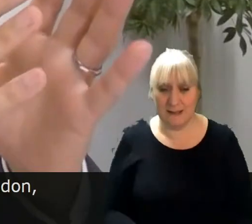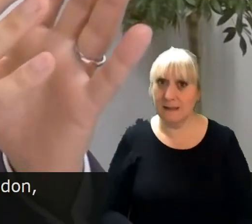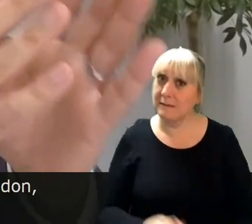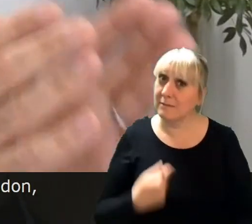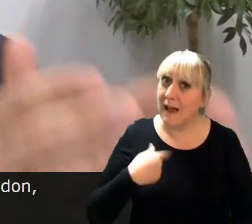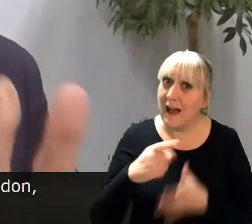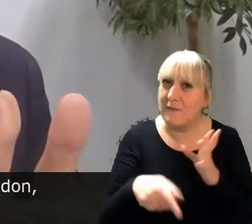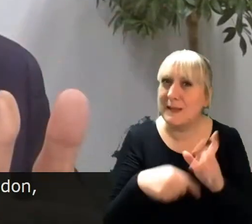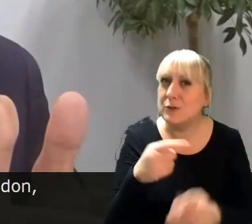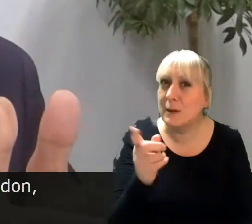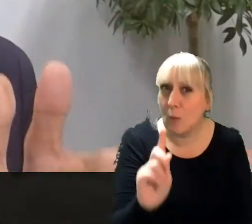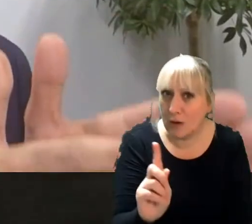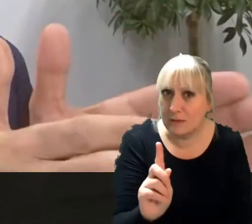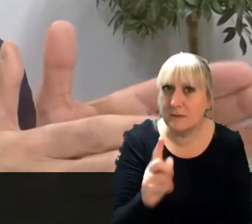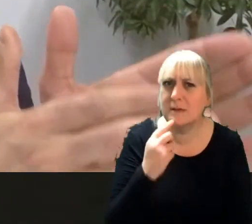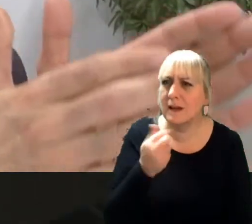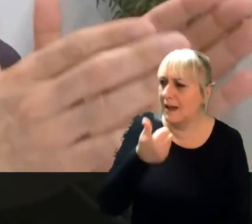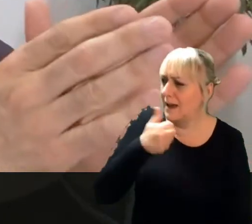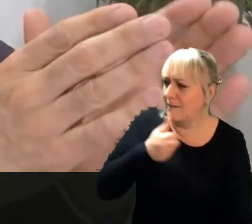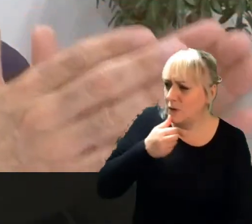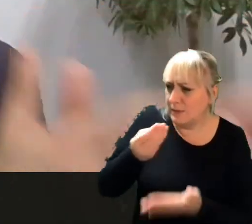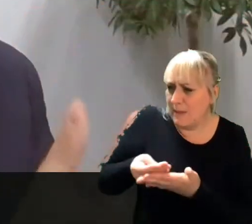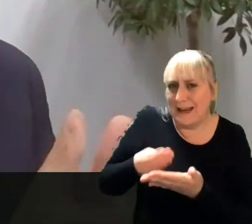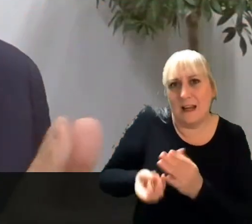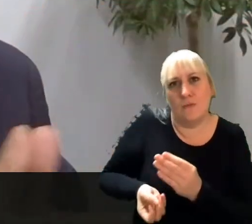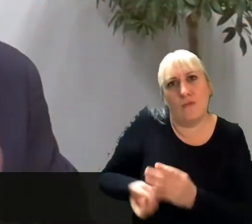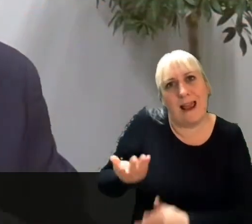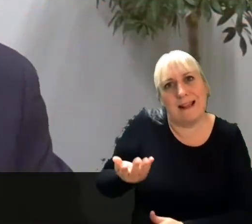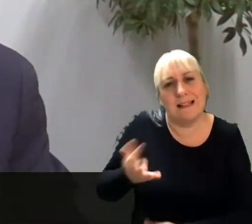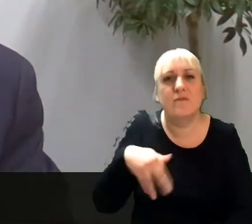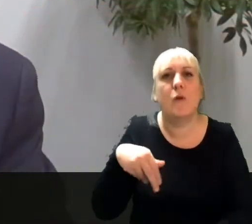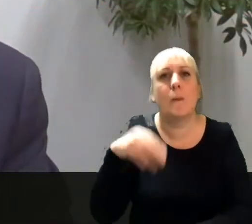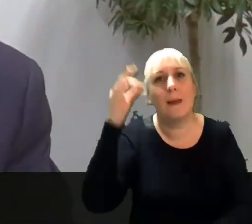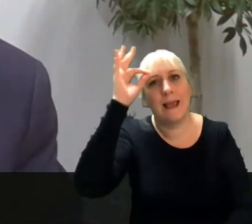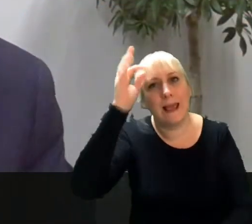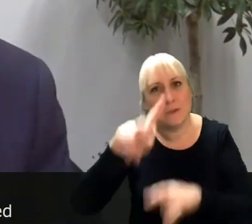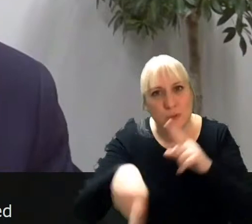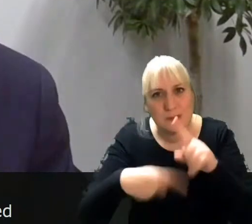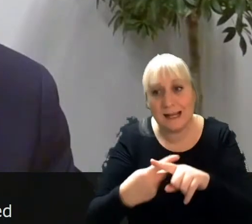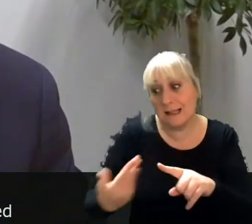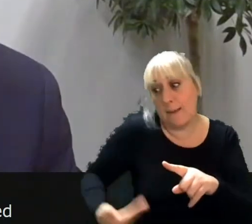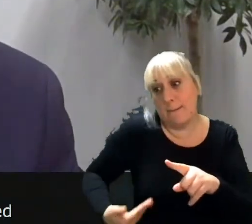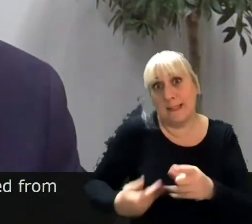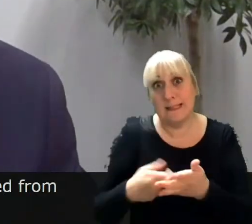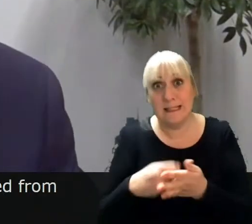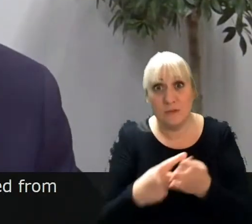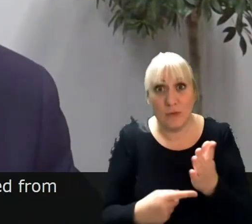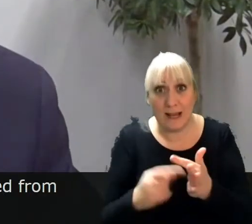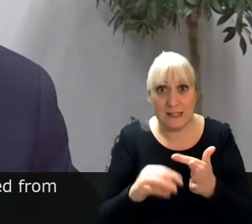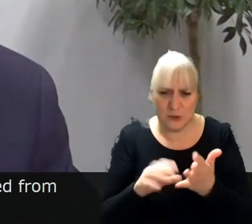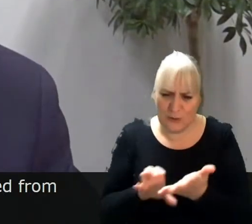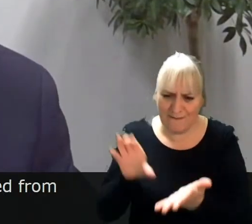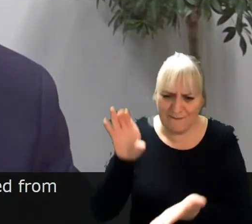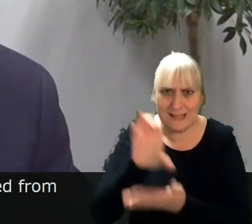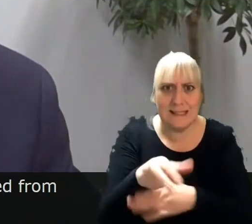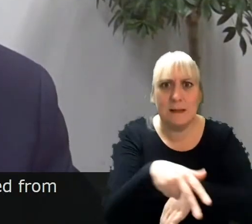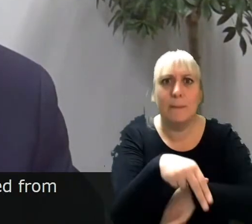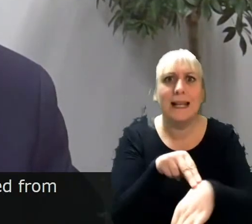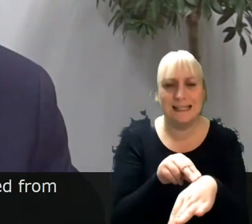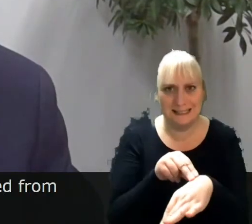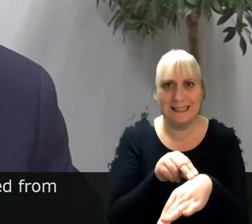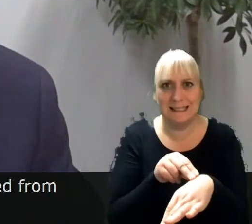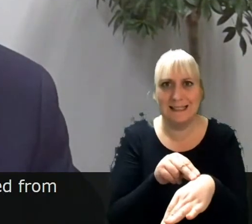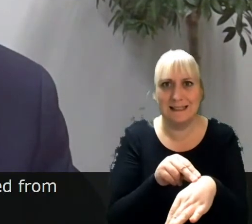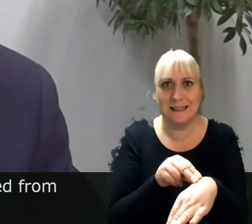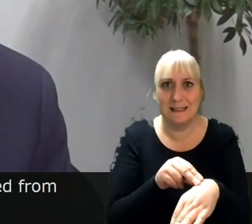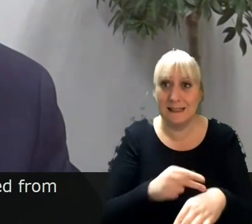using monies raised from council tax and monies raised from business rates to both invest in policing, more invested by my administration